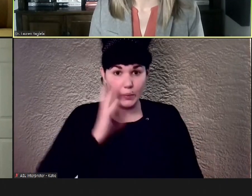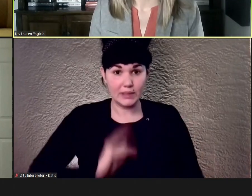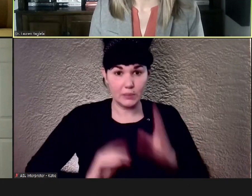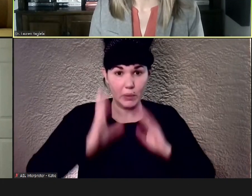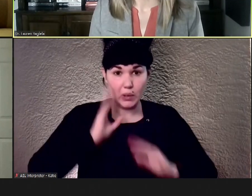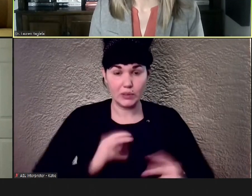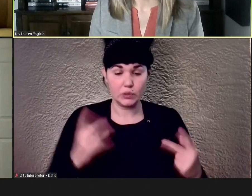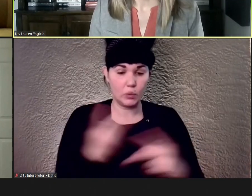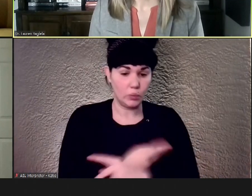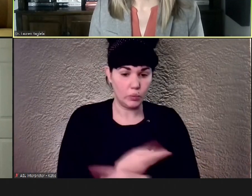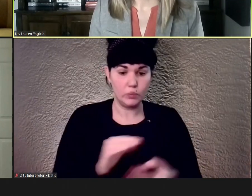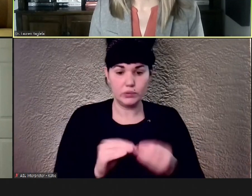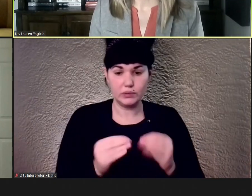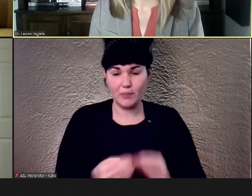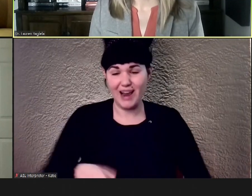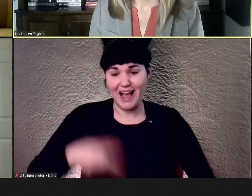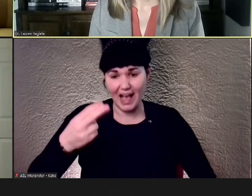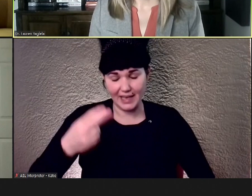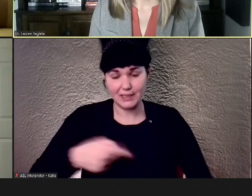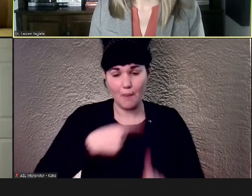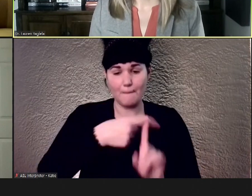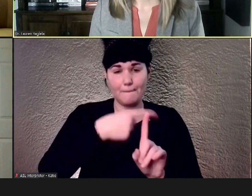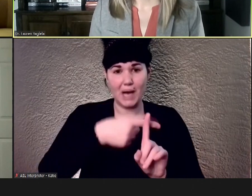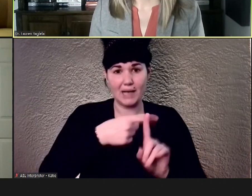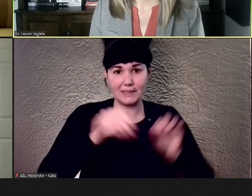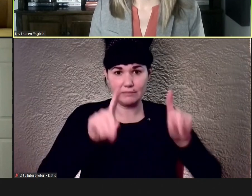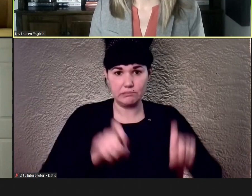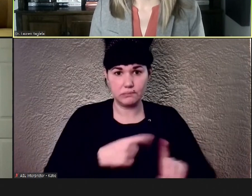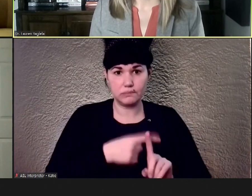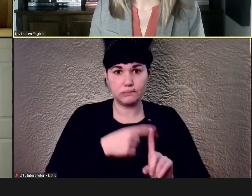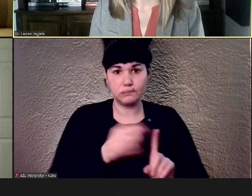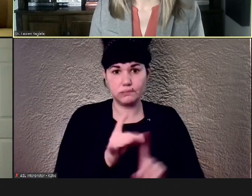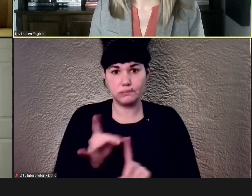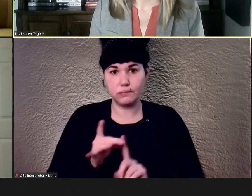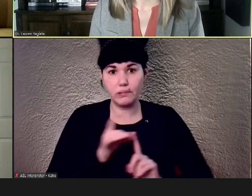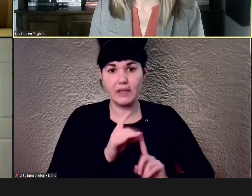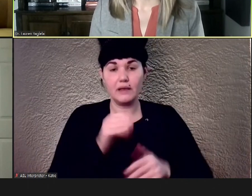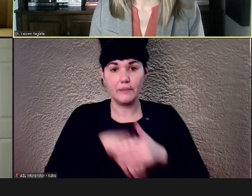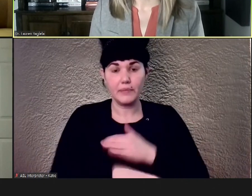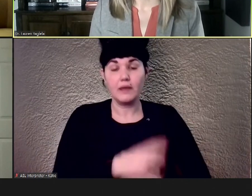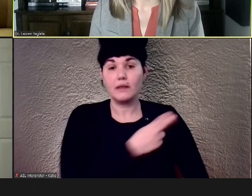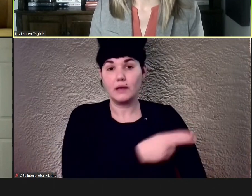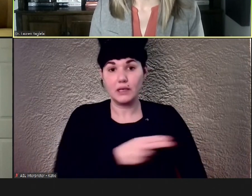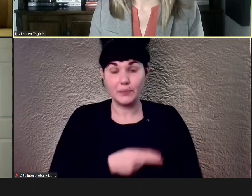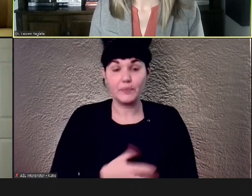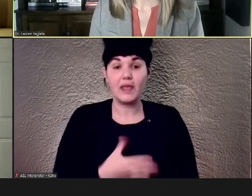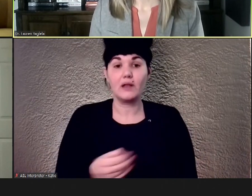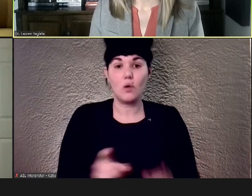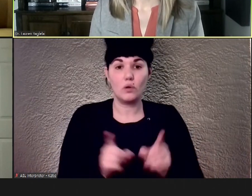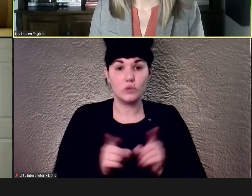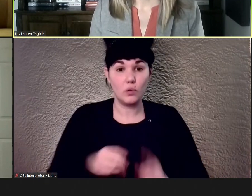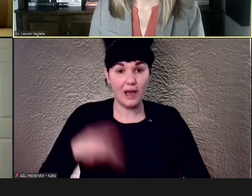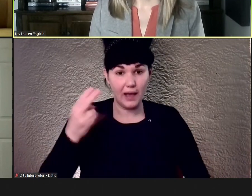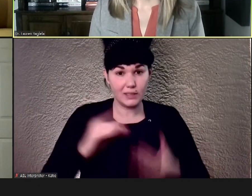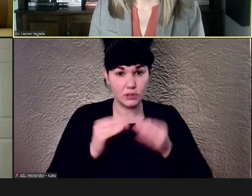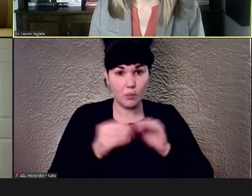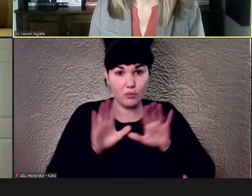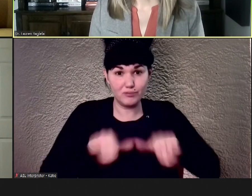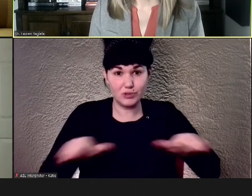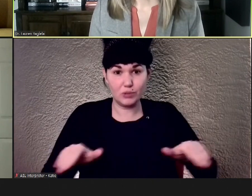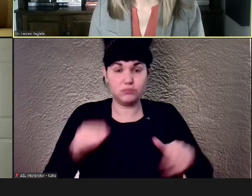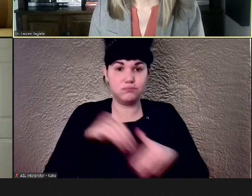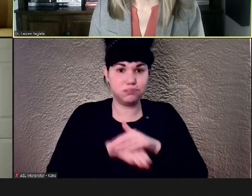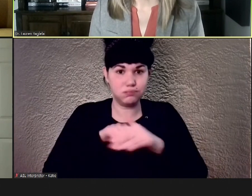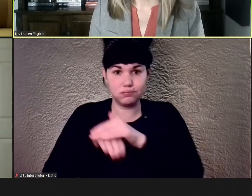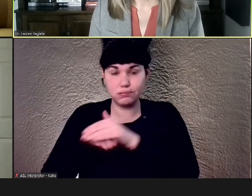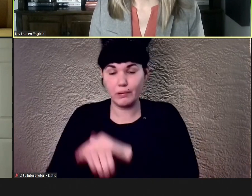COVID-positive admissions to the hospital and the pediatric ICU since the beginning of the pandemic. In the